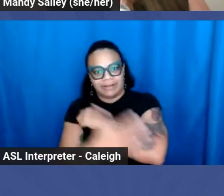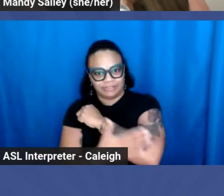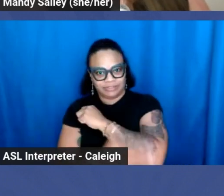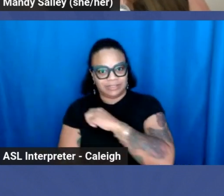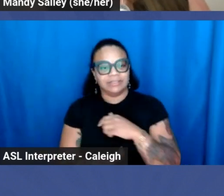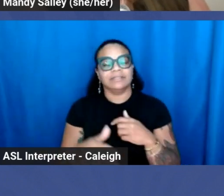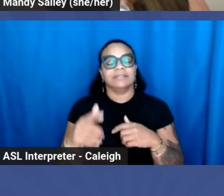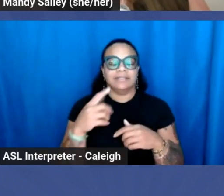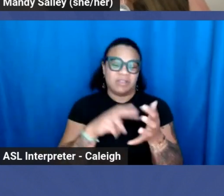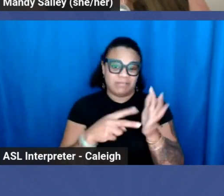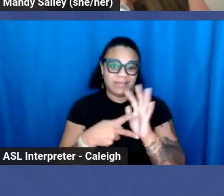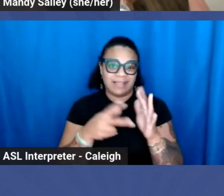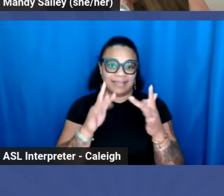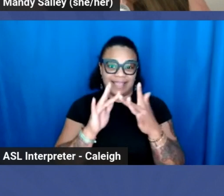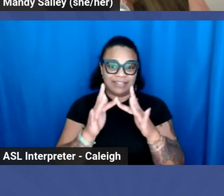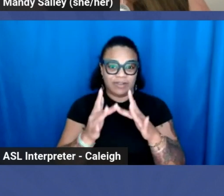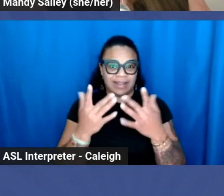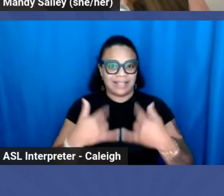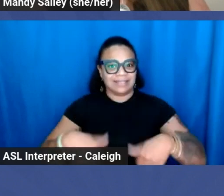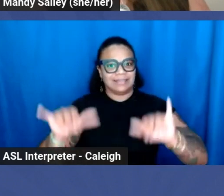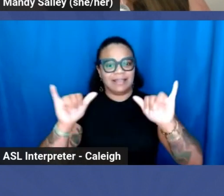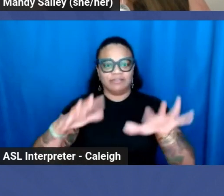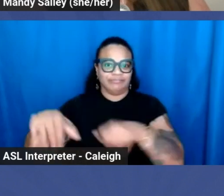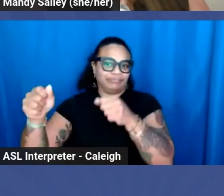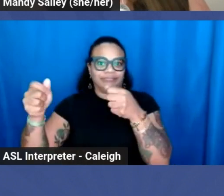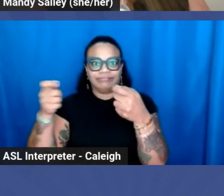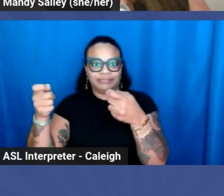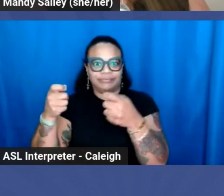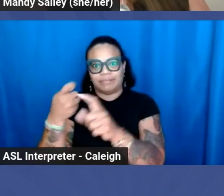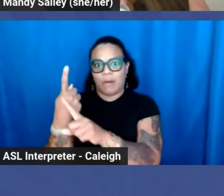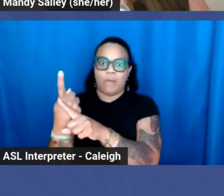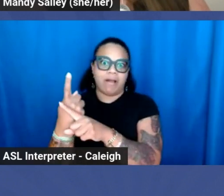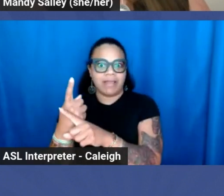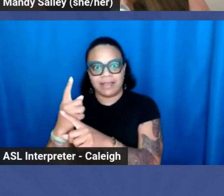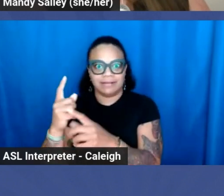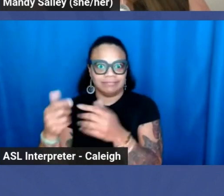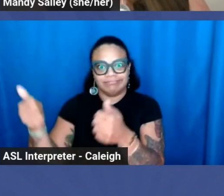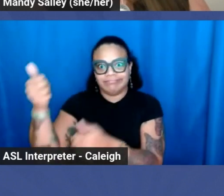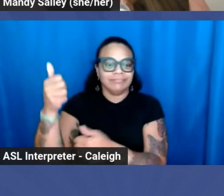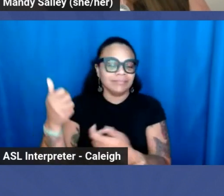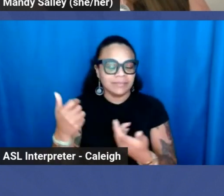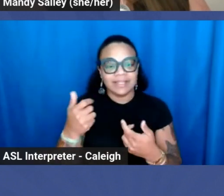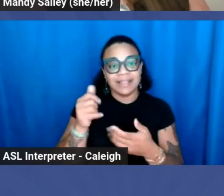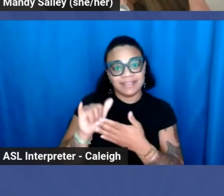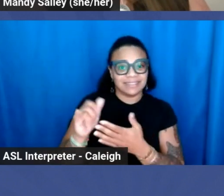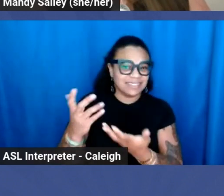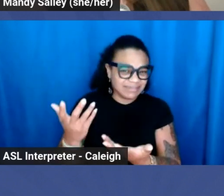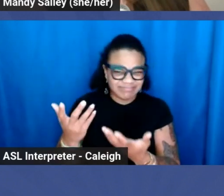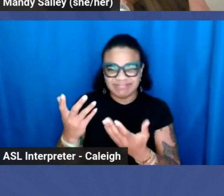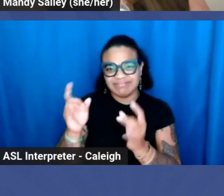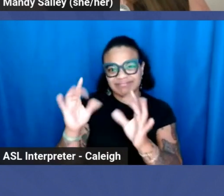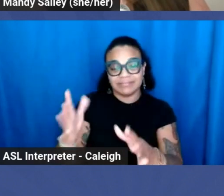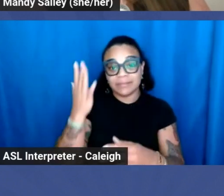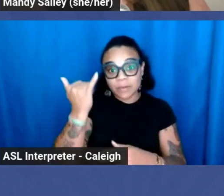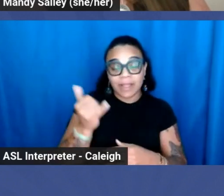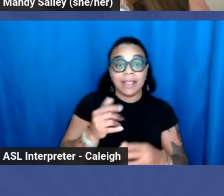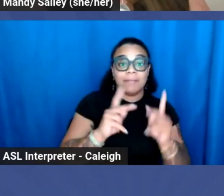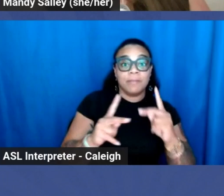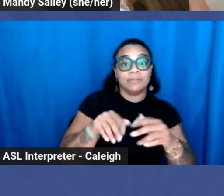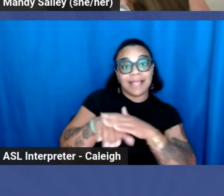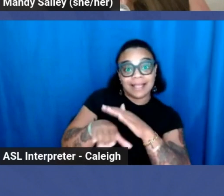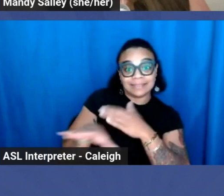the internet is still monopolized, and that's great because people's access to reliable services and resources are at risk